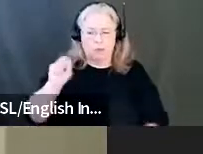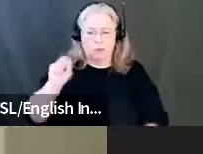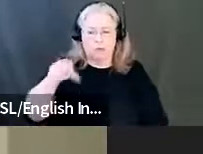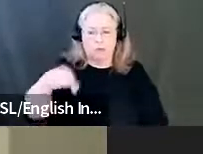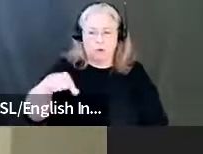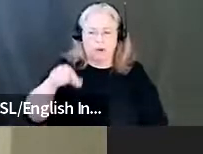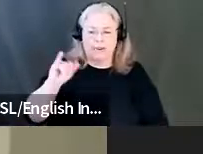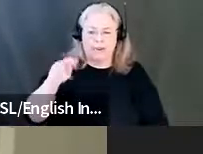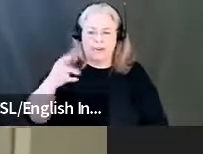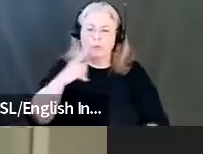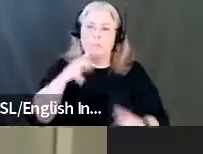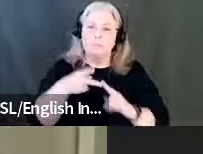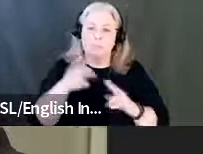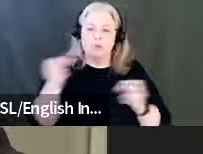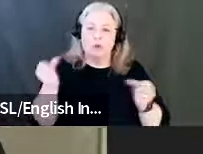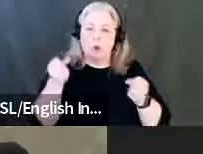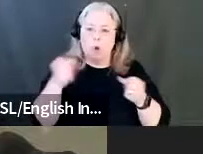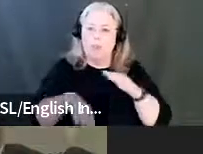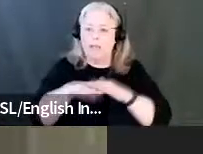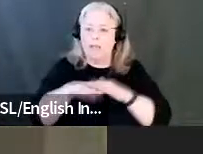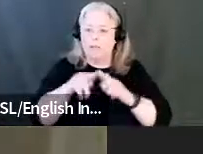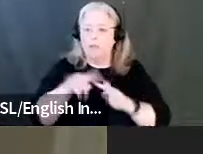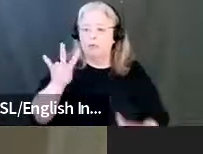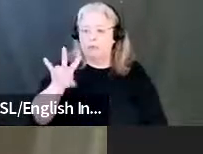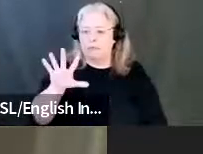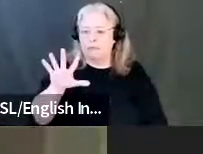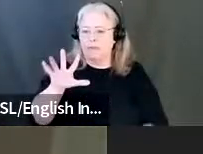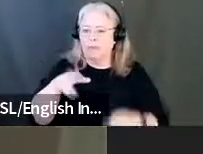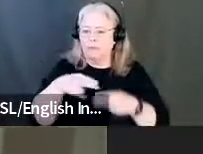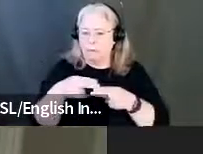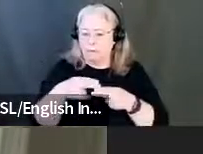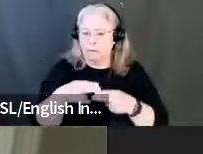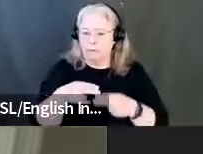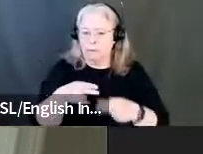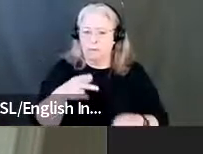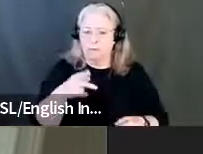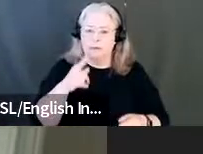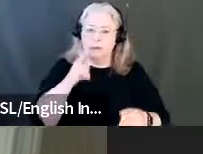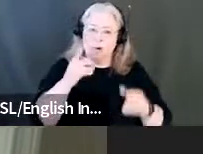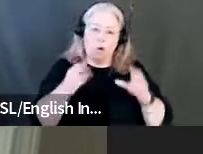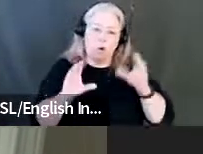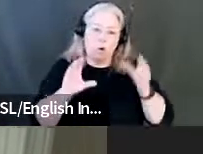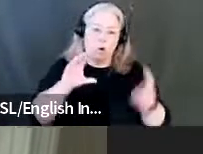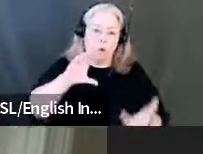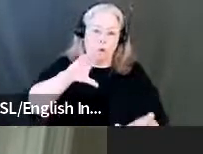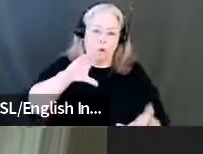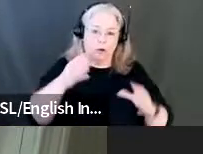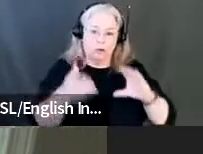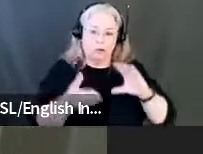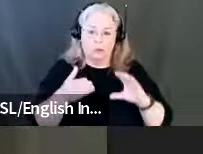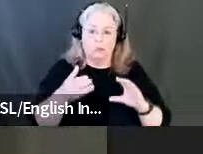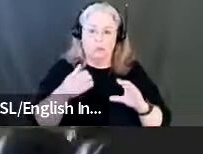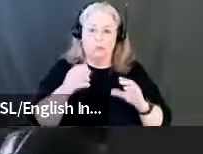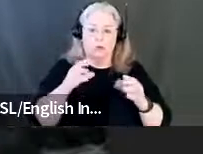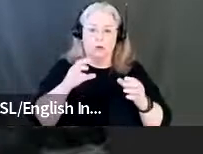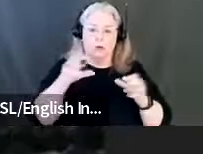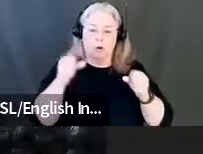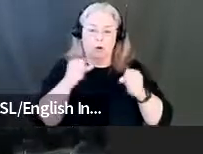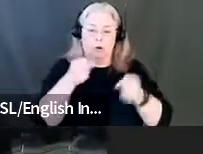something about 75 pounds. If you're going to rotate or change, grab back